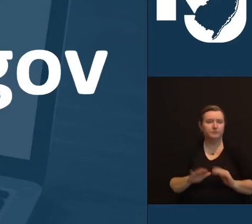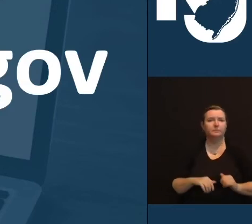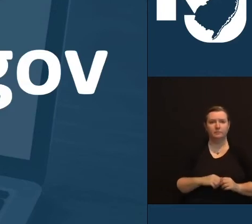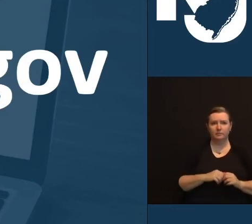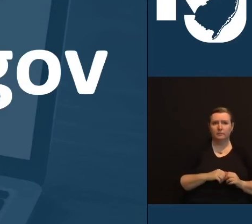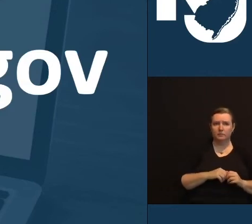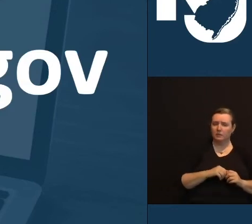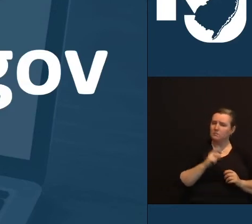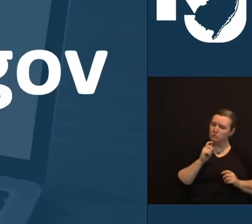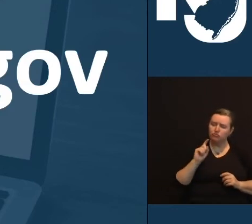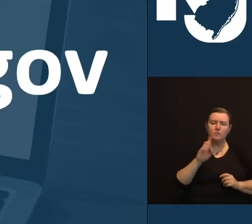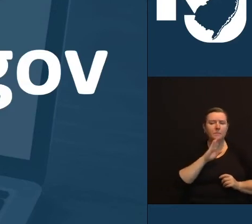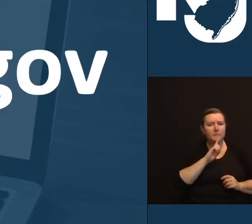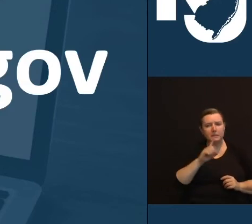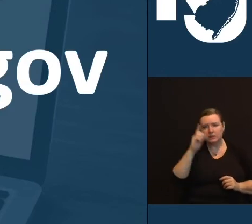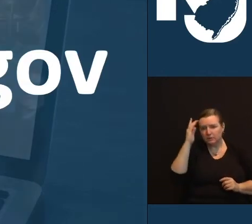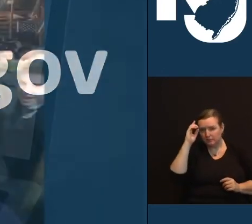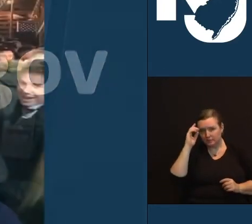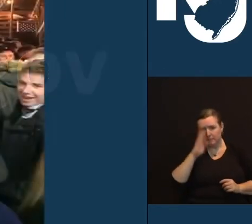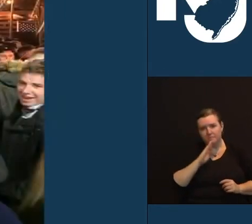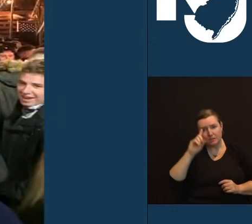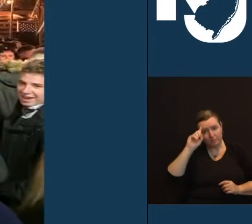responsibility, take a look at this.